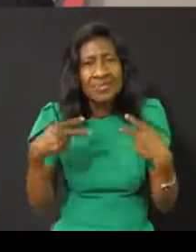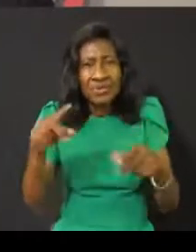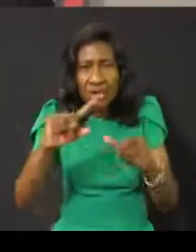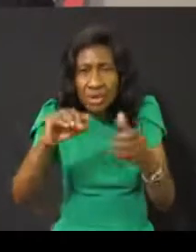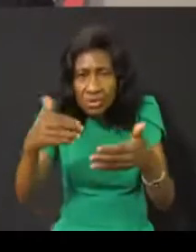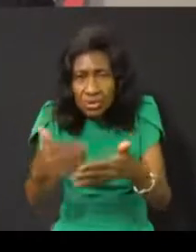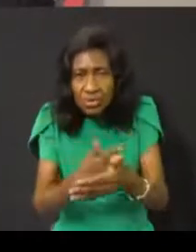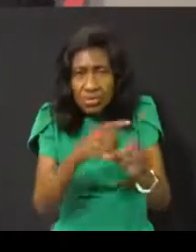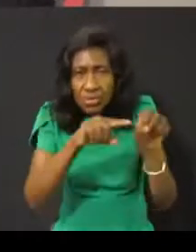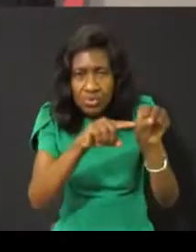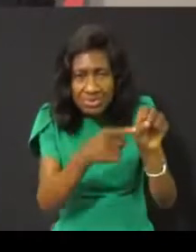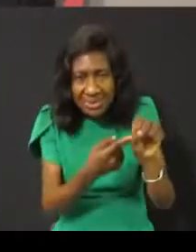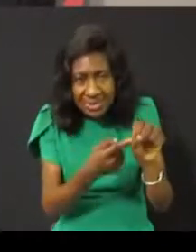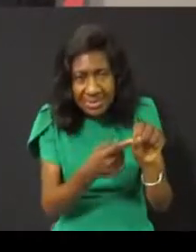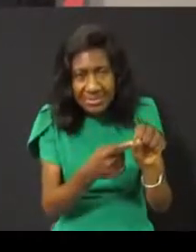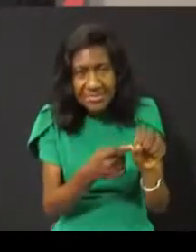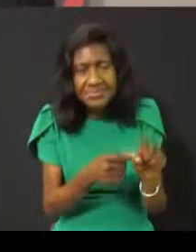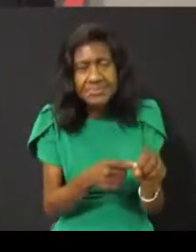forward.